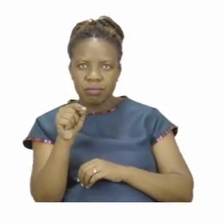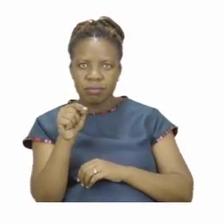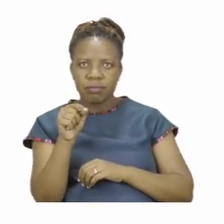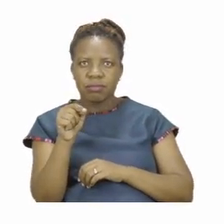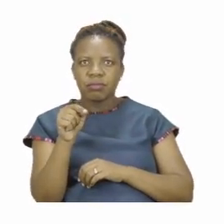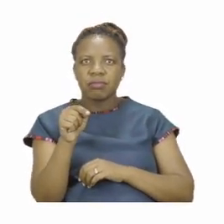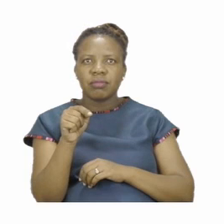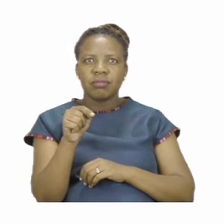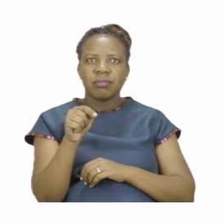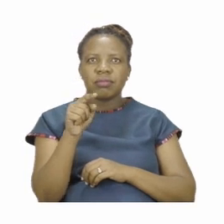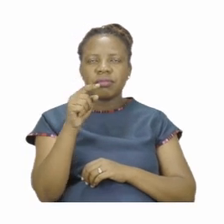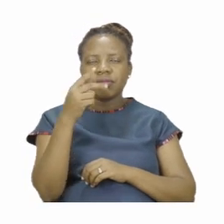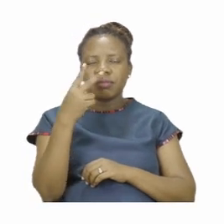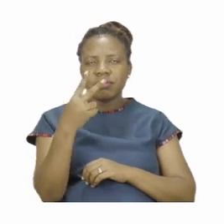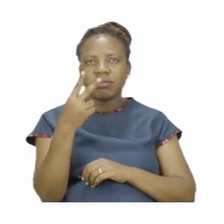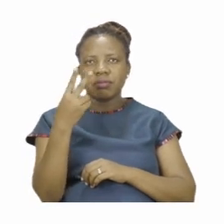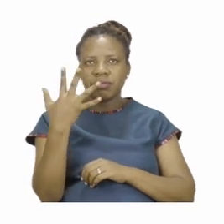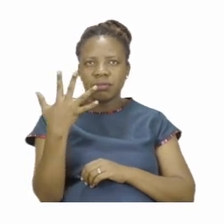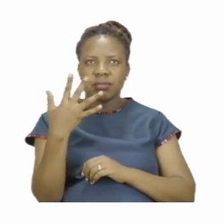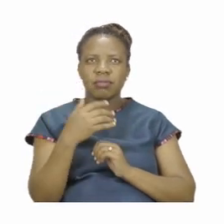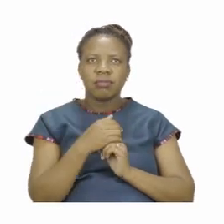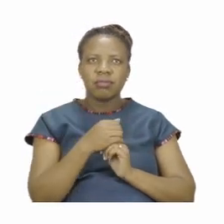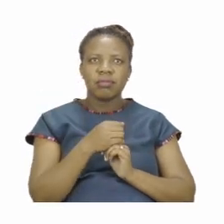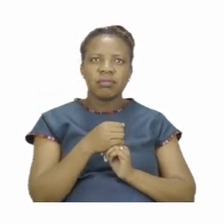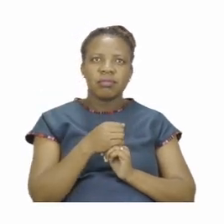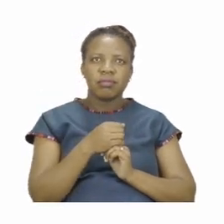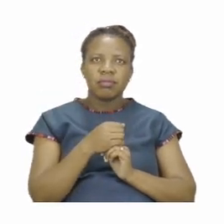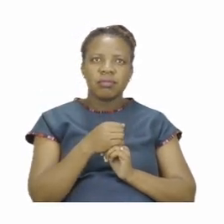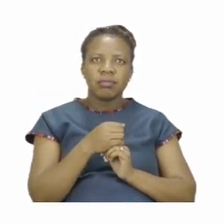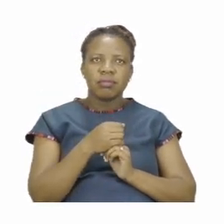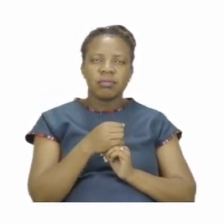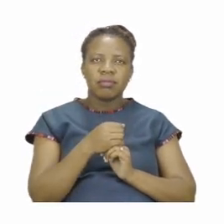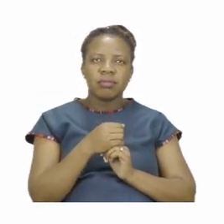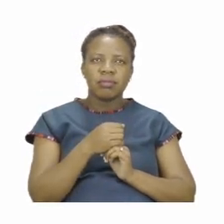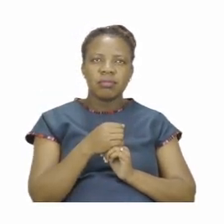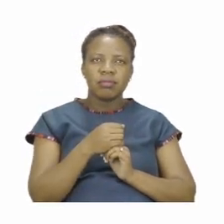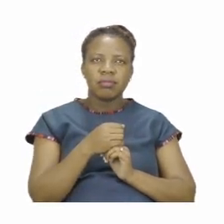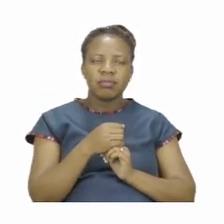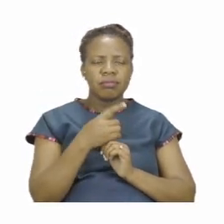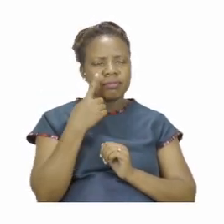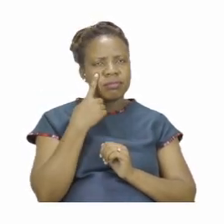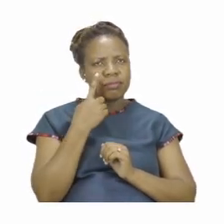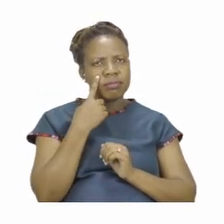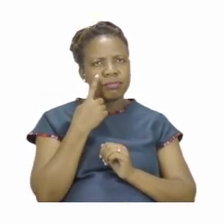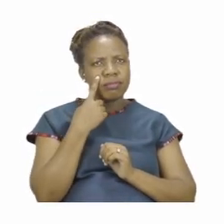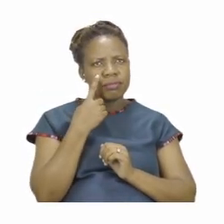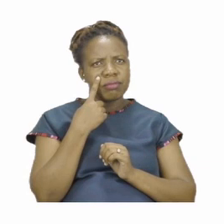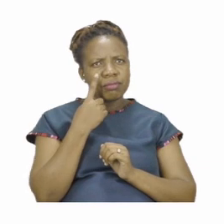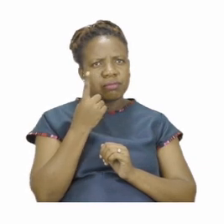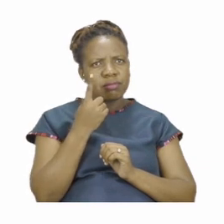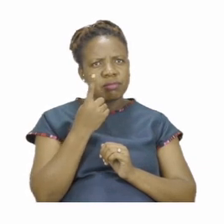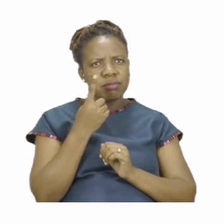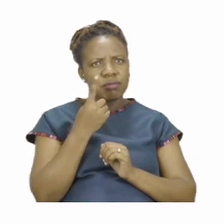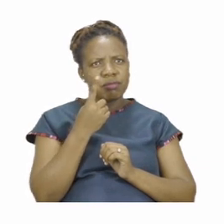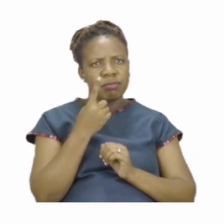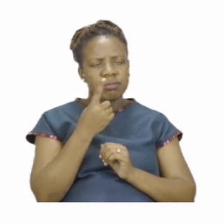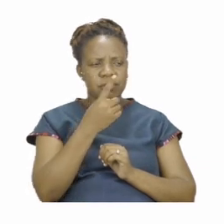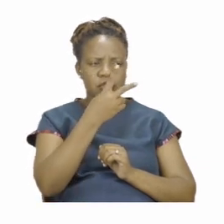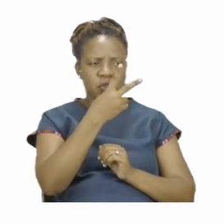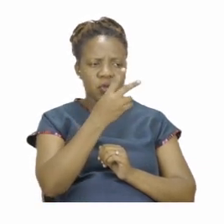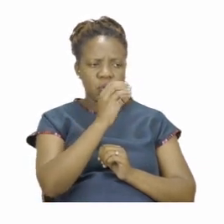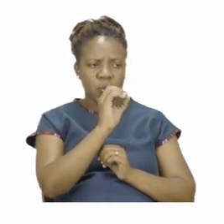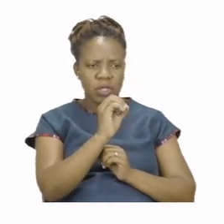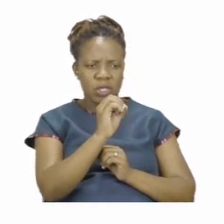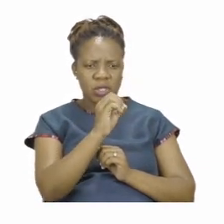20-25. So if we take a good look, we need to actually count from 20